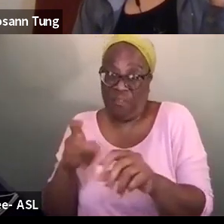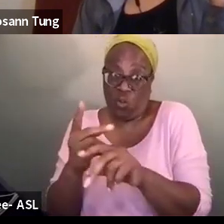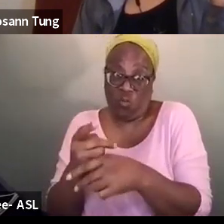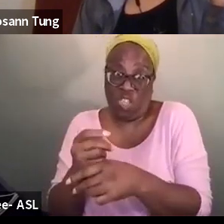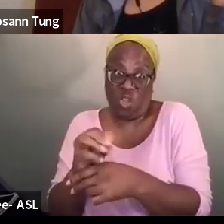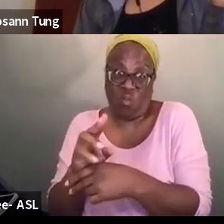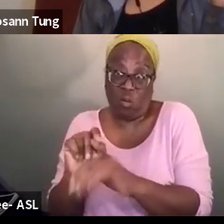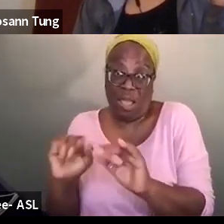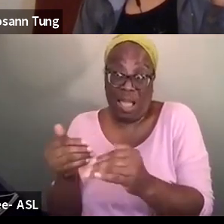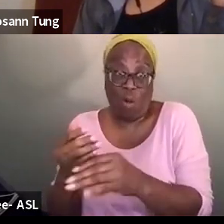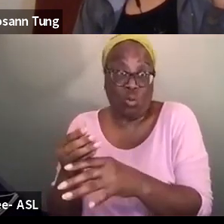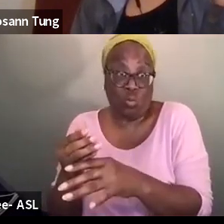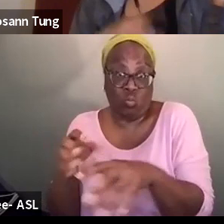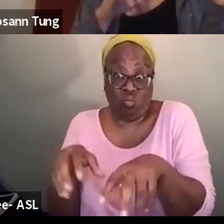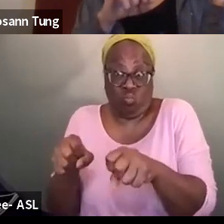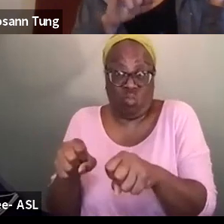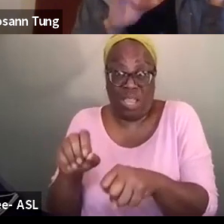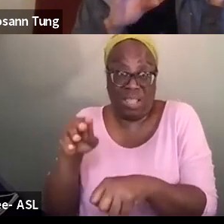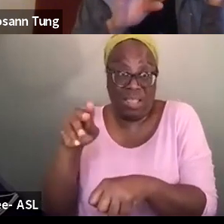in Boston schools could either use